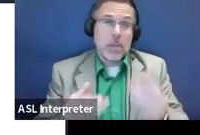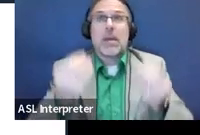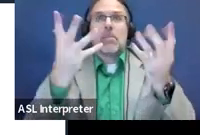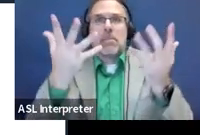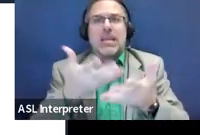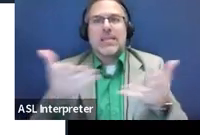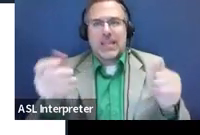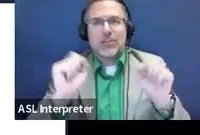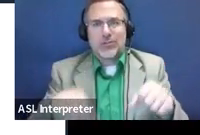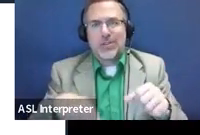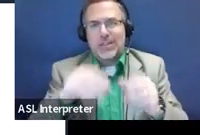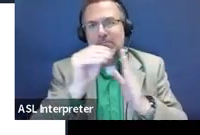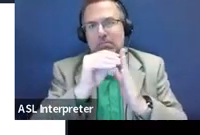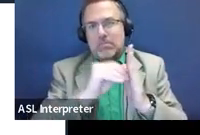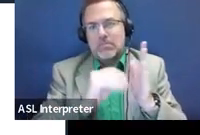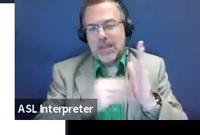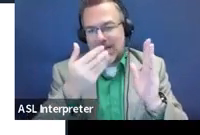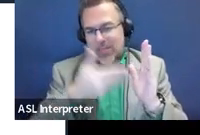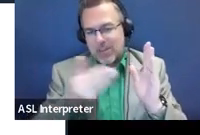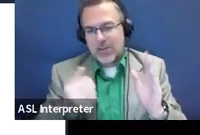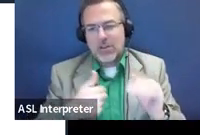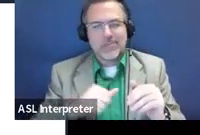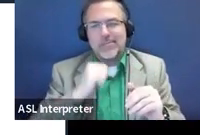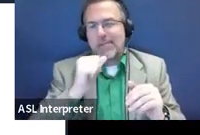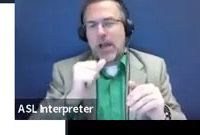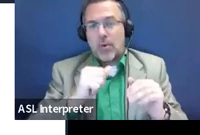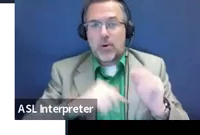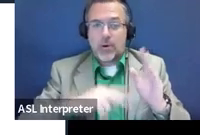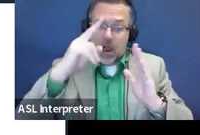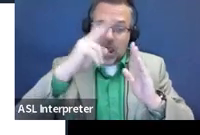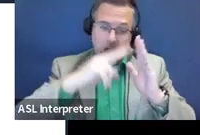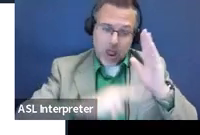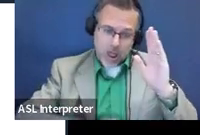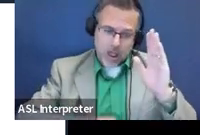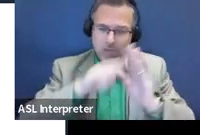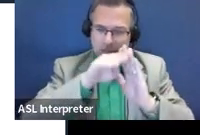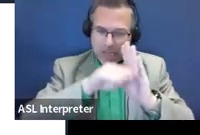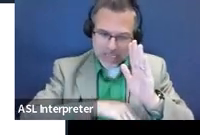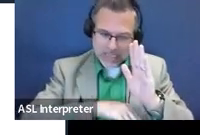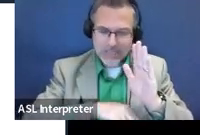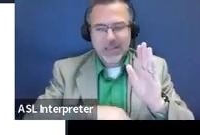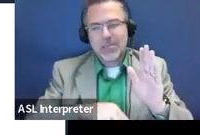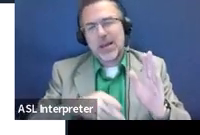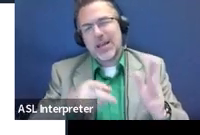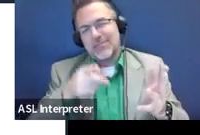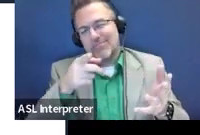included here. So I won't read through the list, but you get the idea. Just some